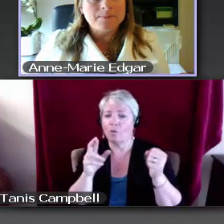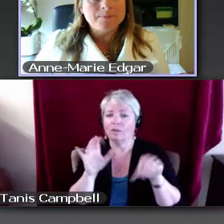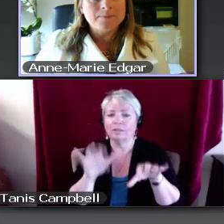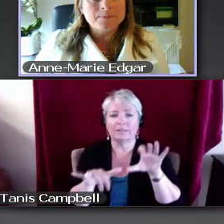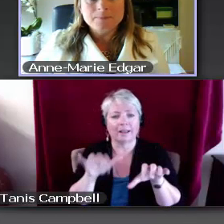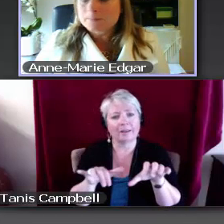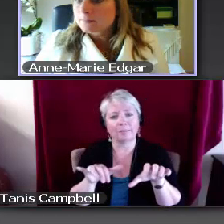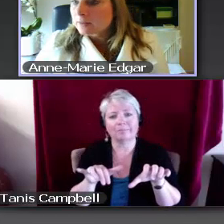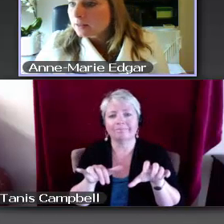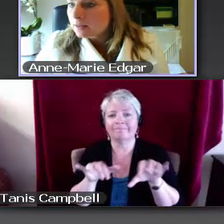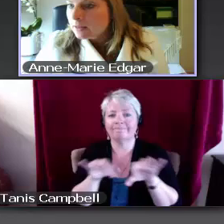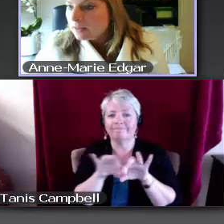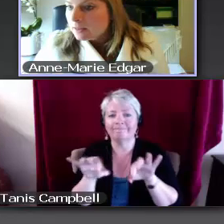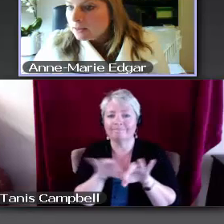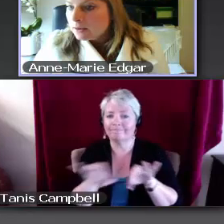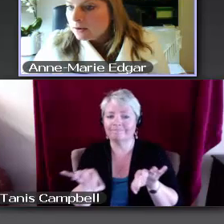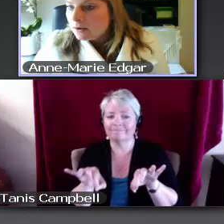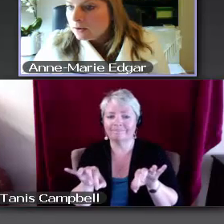And